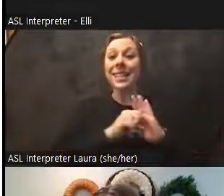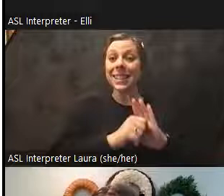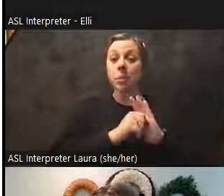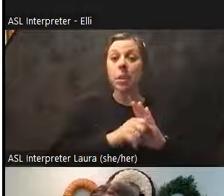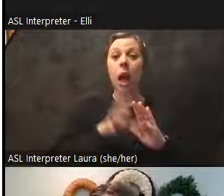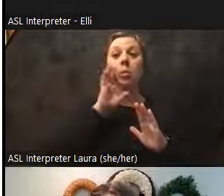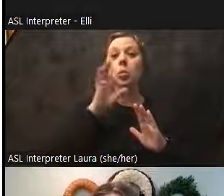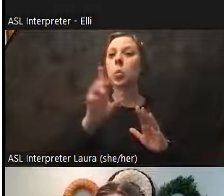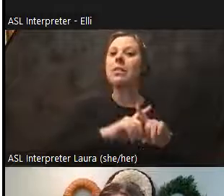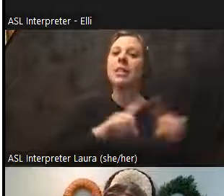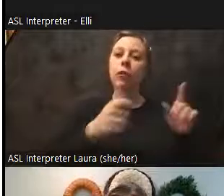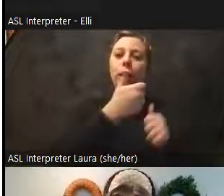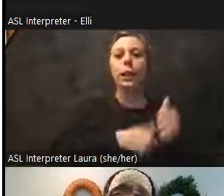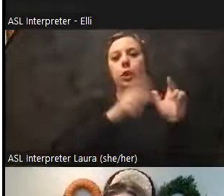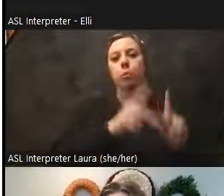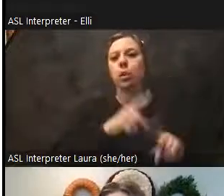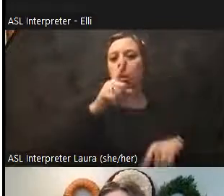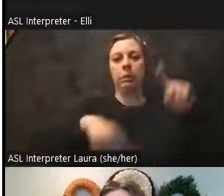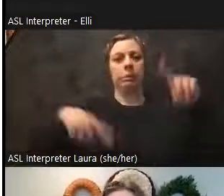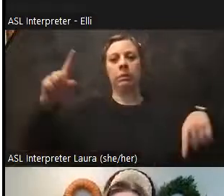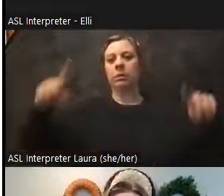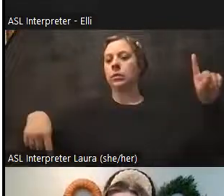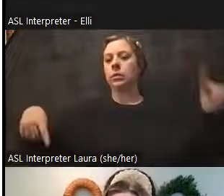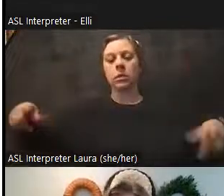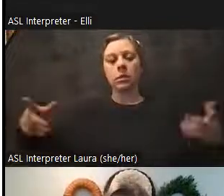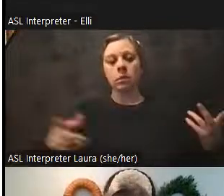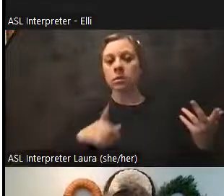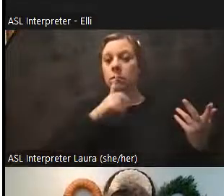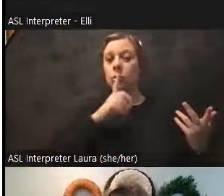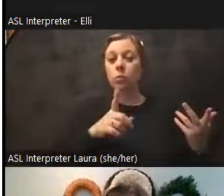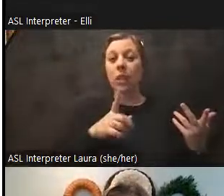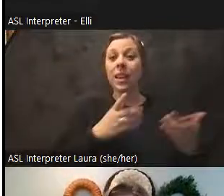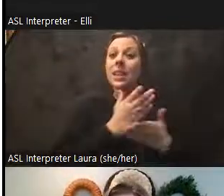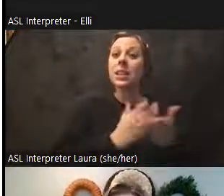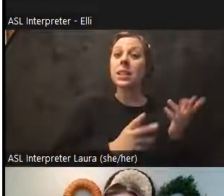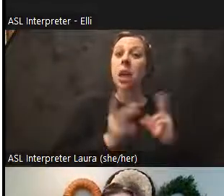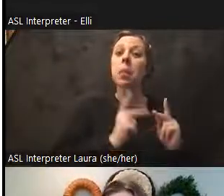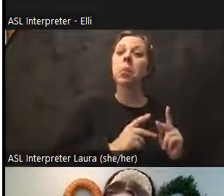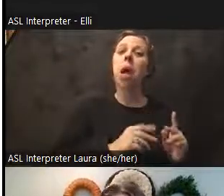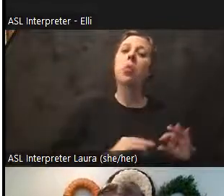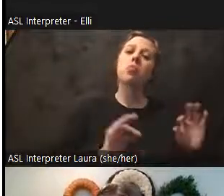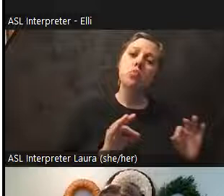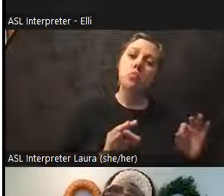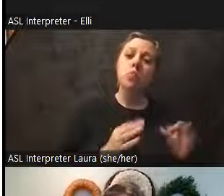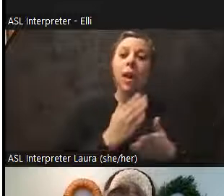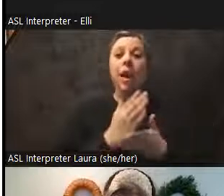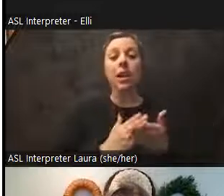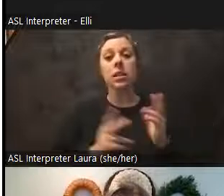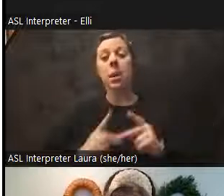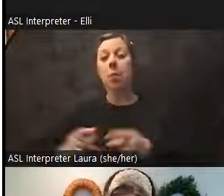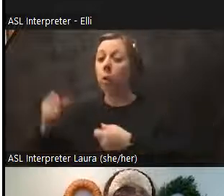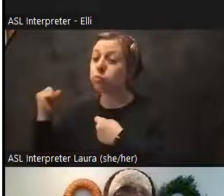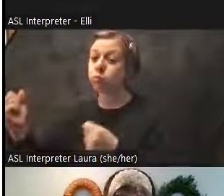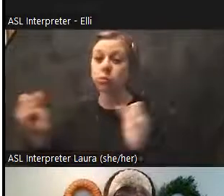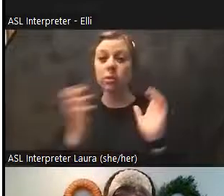are experienced in a variety of ways and a variety of intensities. So when we think about our work